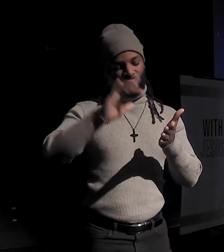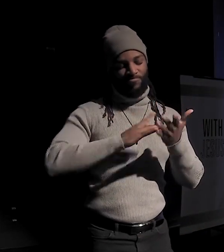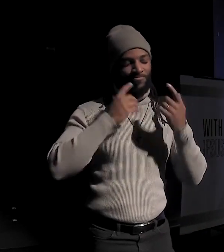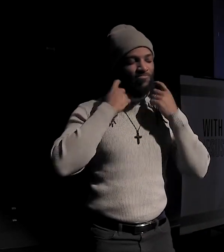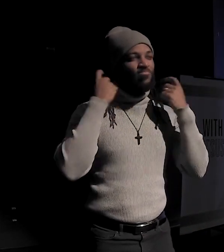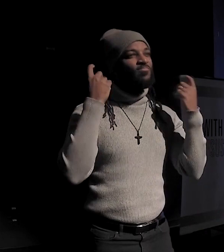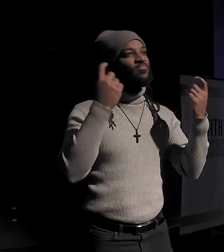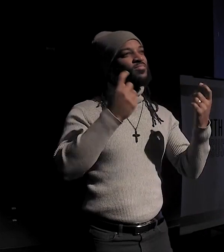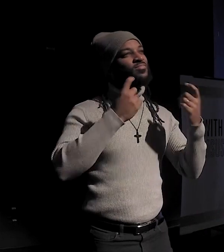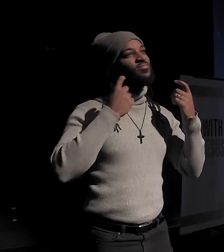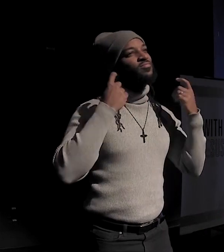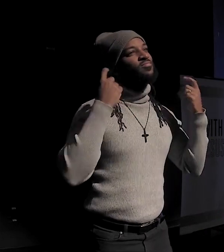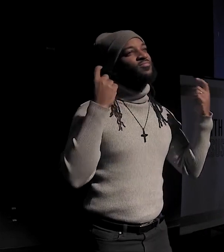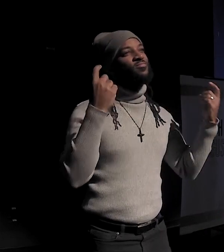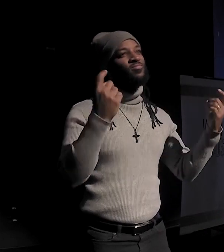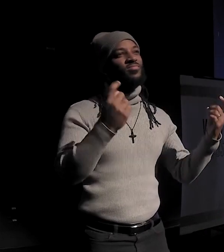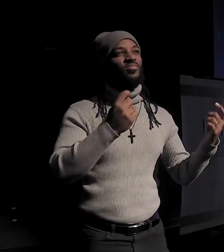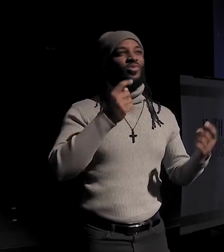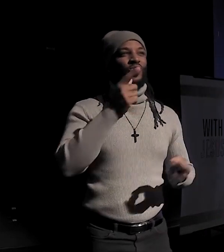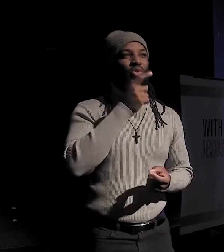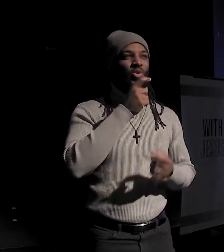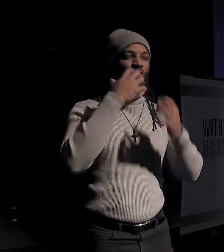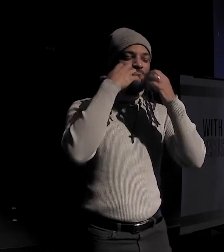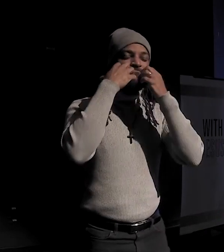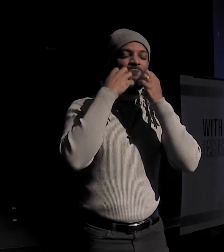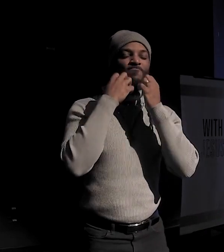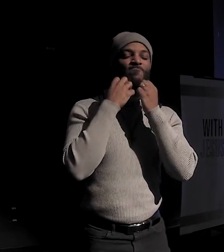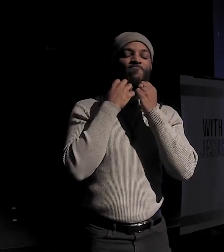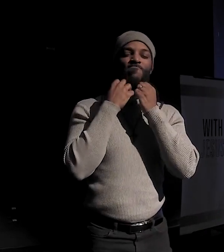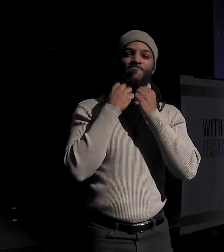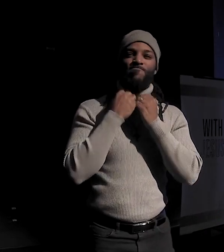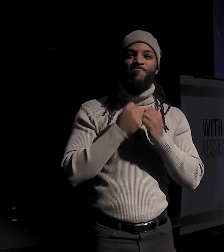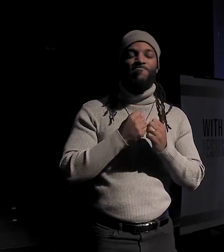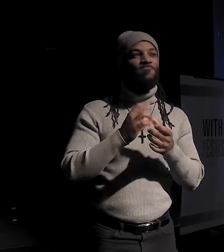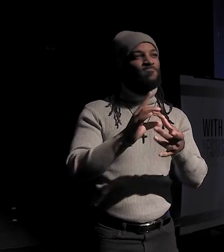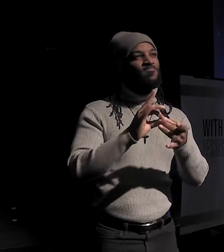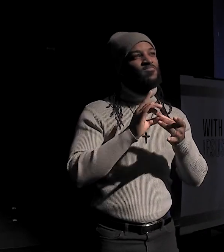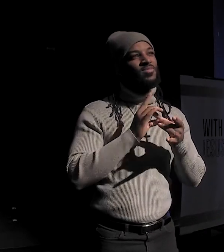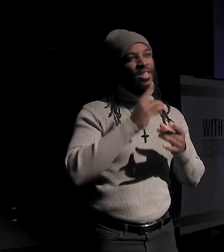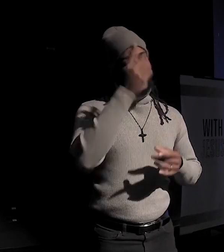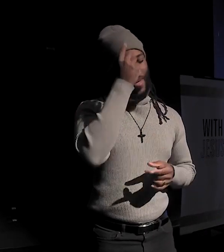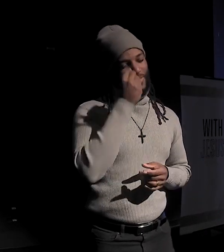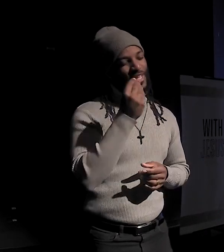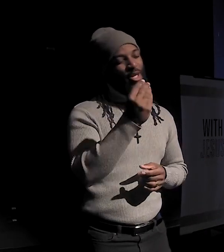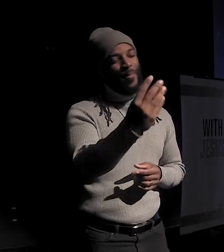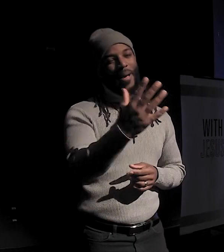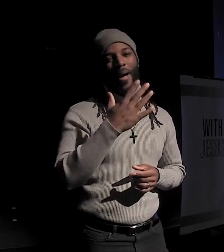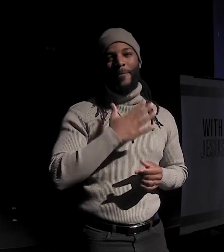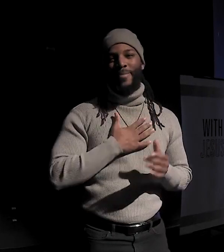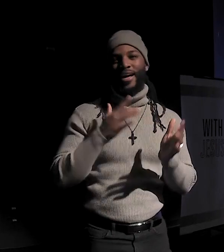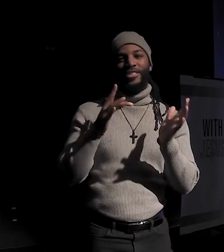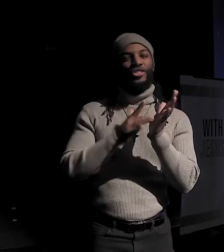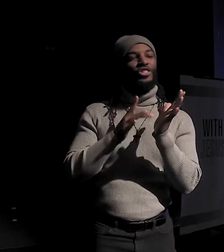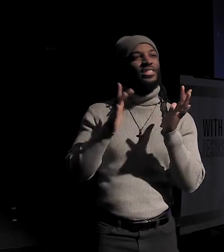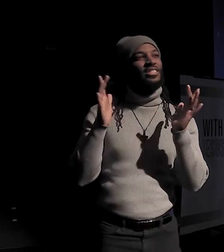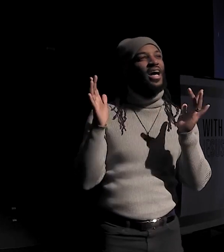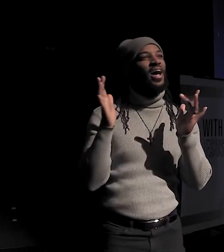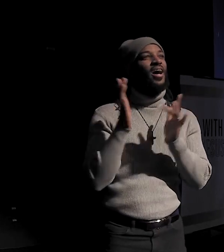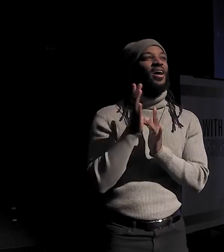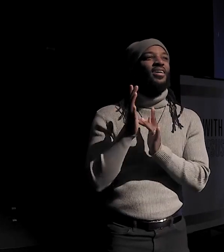For all my guilty, who would care that much about me? Let me tell you about